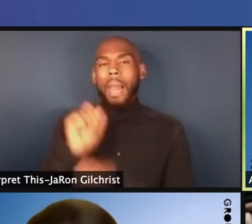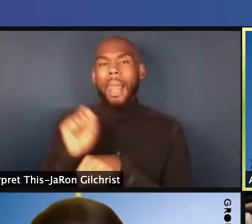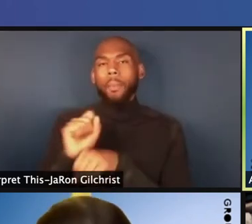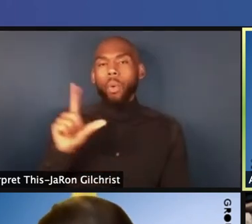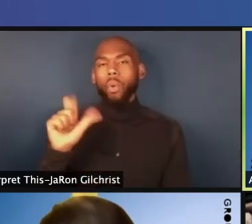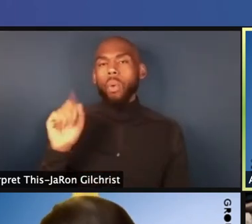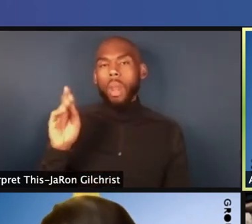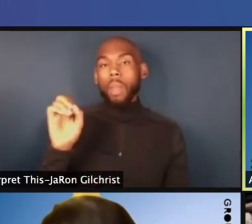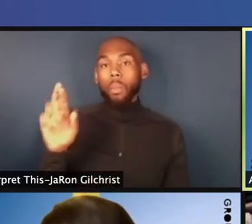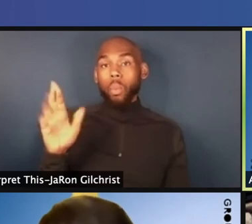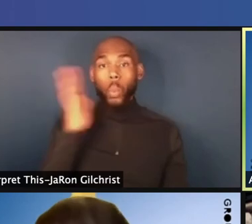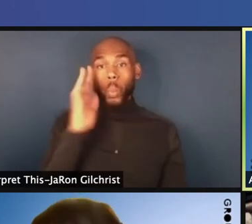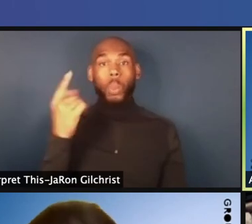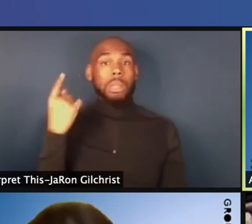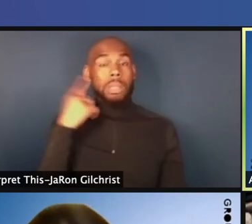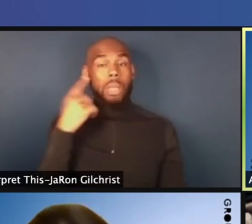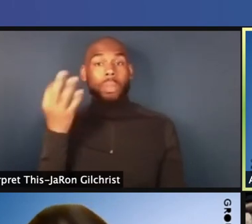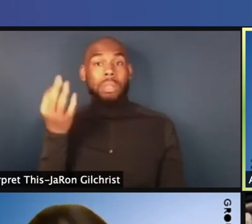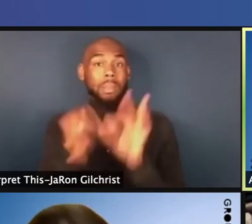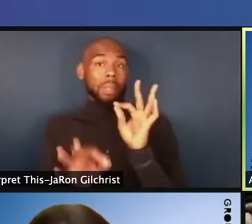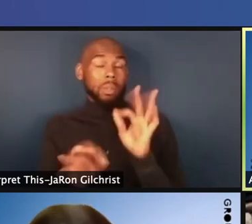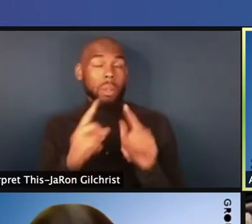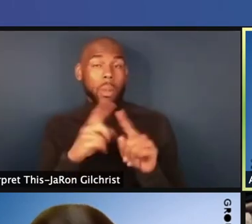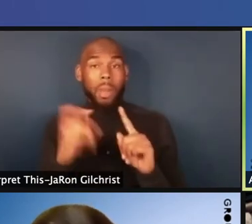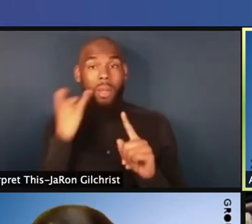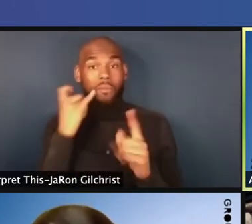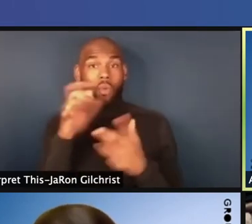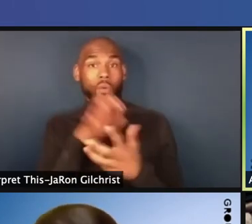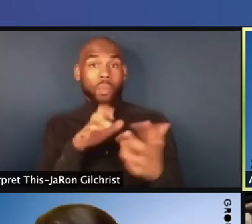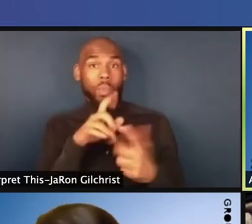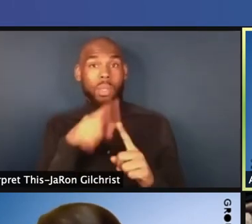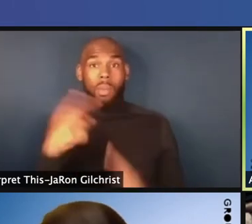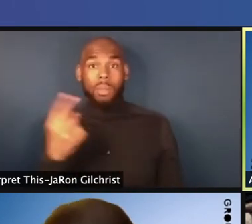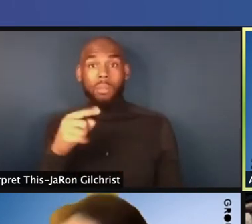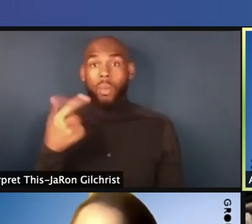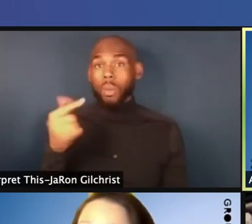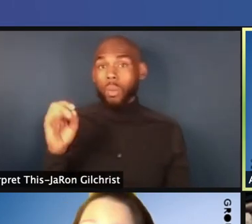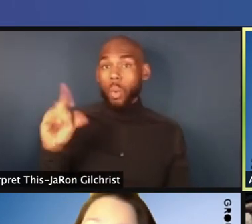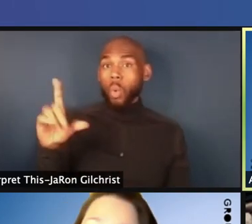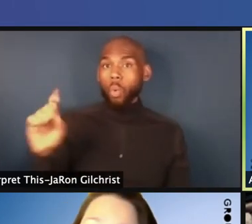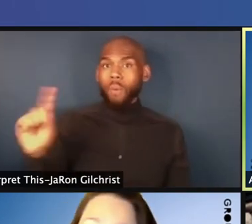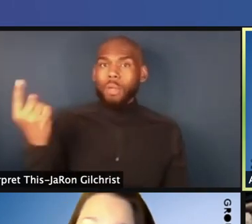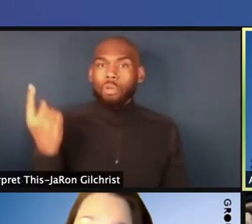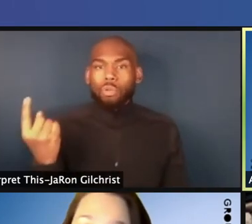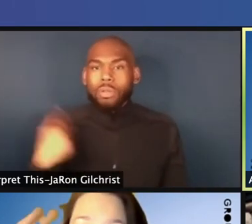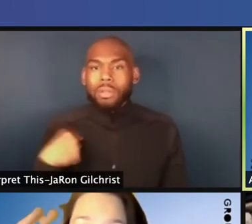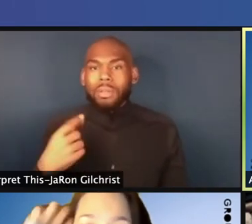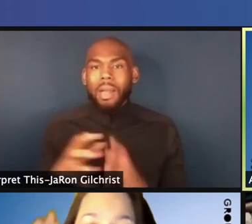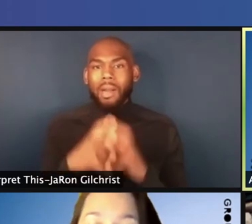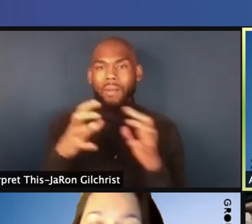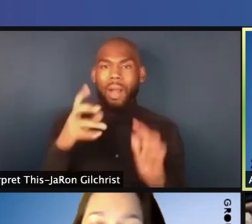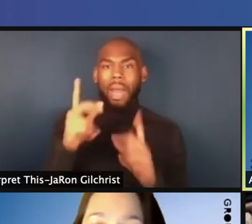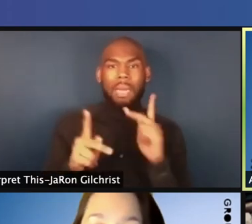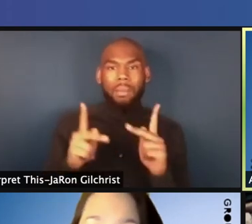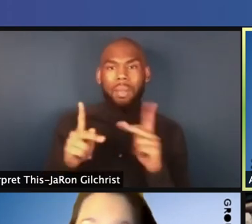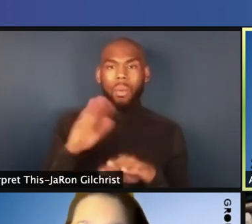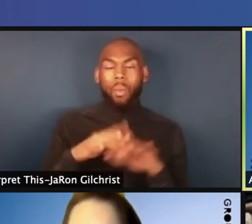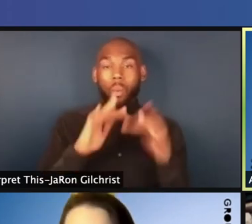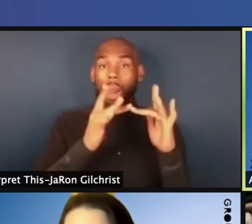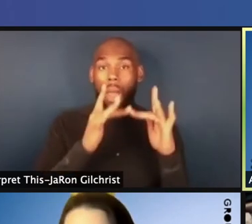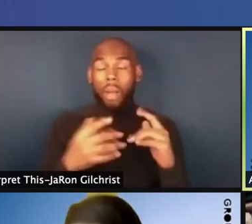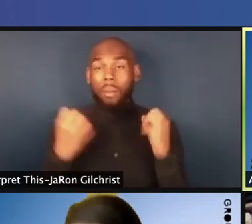sound maybe simplistic. If you're confused about something, Google it first. There's lots of people online, there's